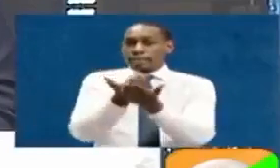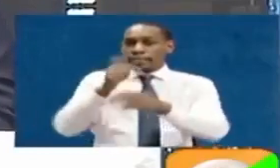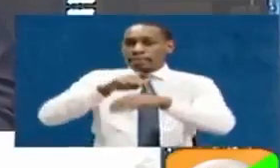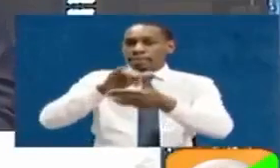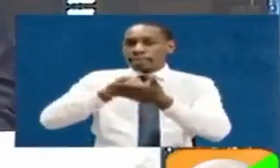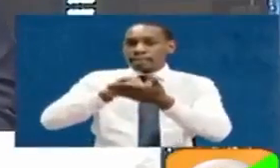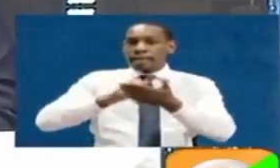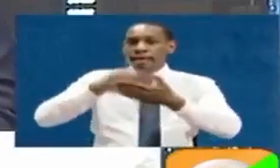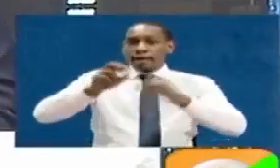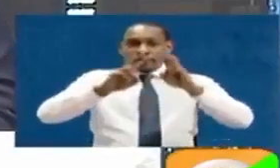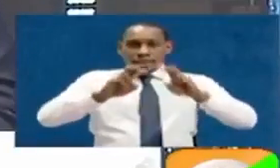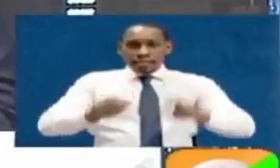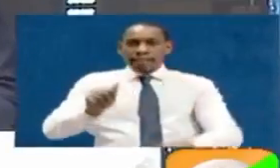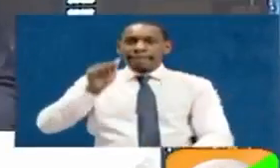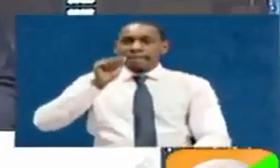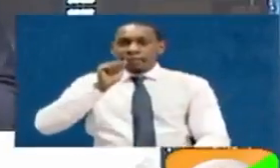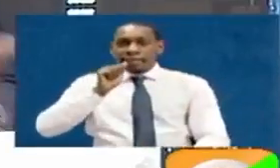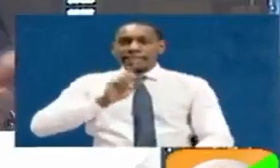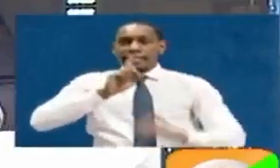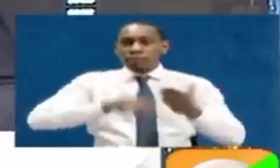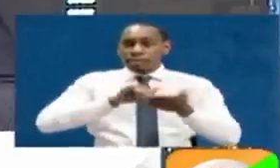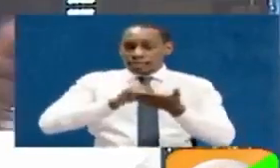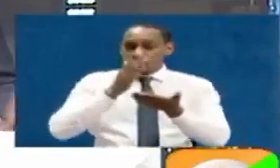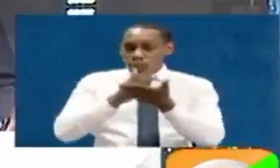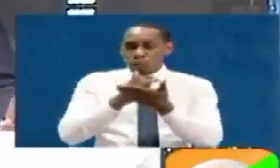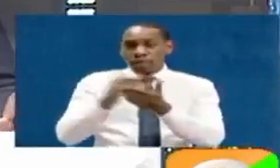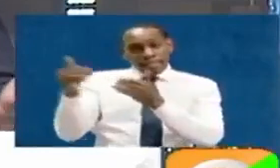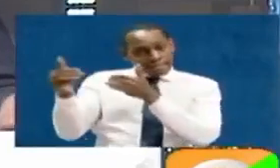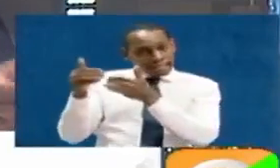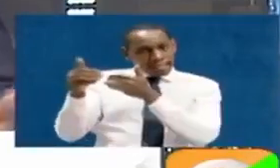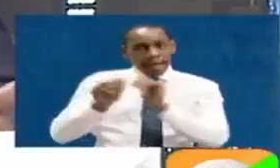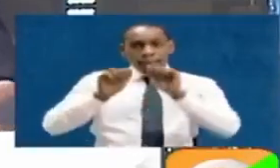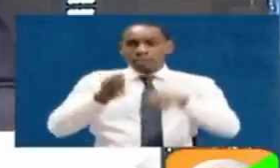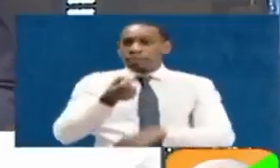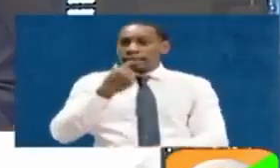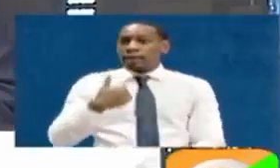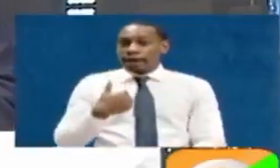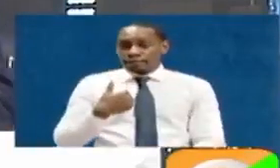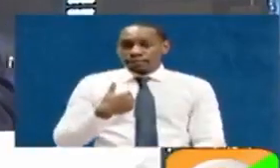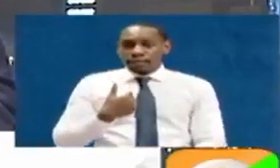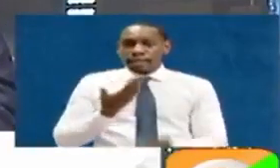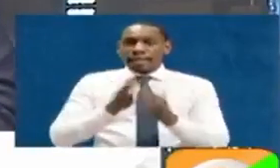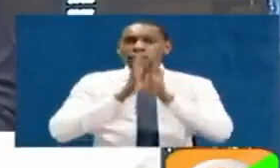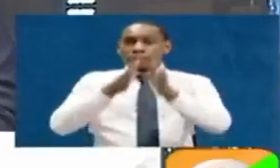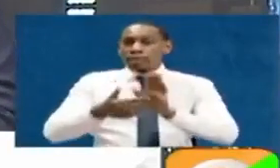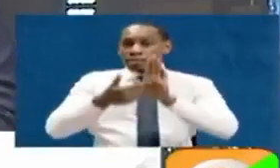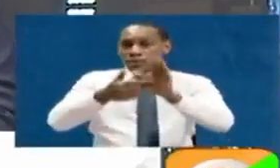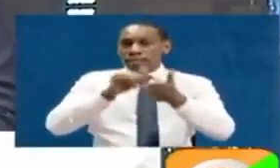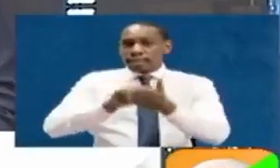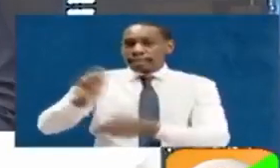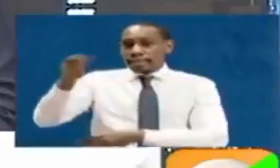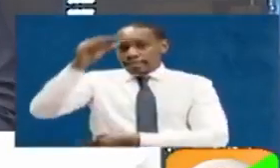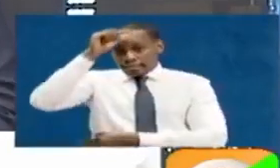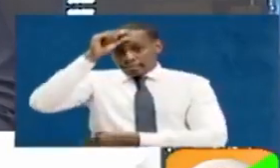day after researchers in the United Kingdom signaled that they were moving very close to a possible vaccine. And as Pamela Asigi now reports, the